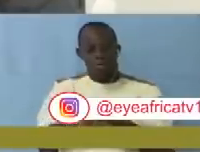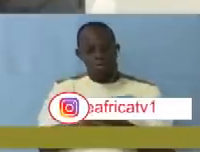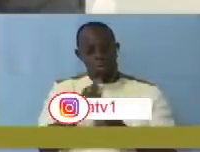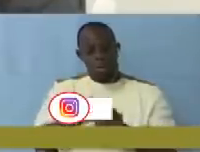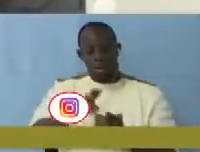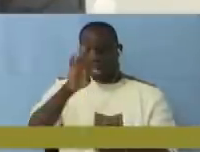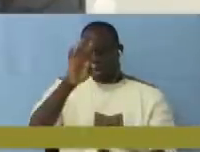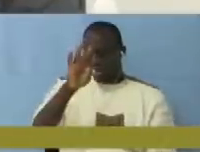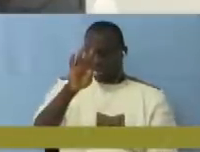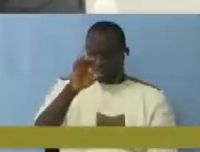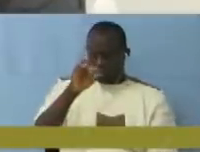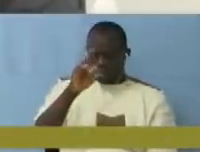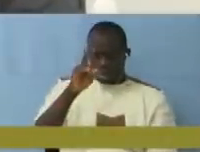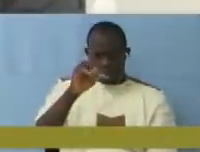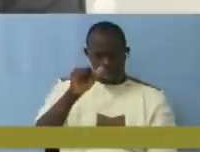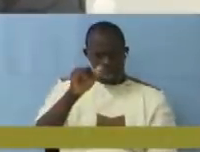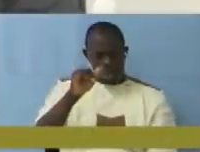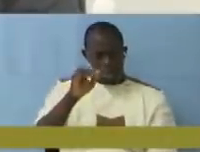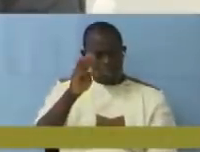Fodebari in the service?